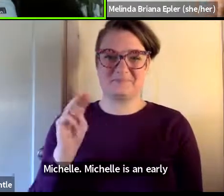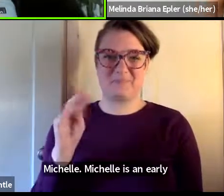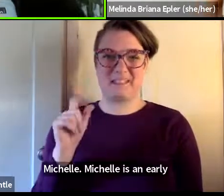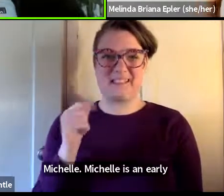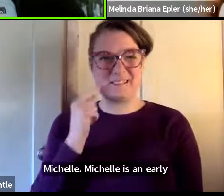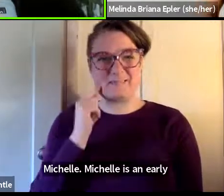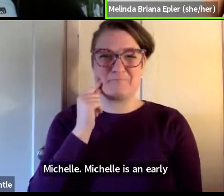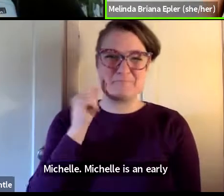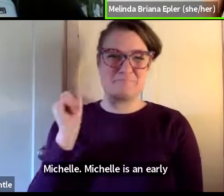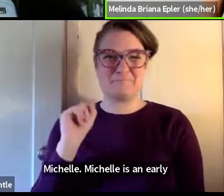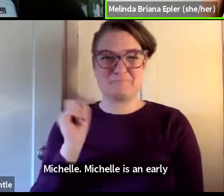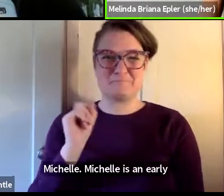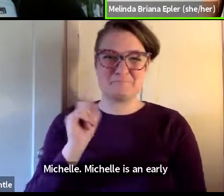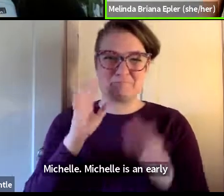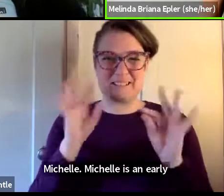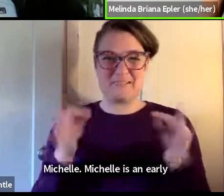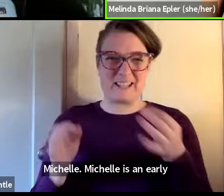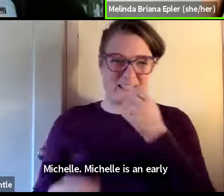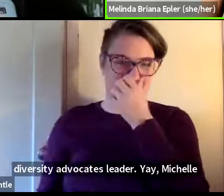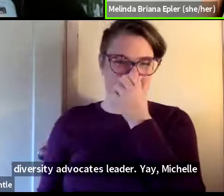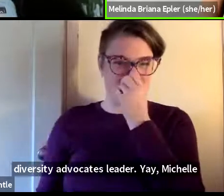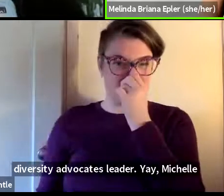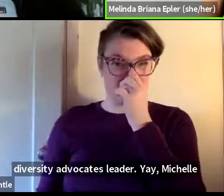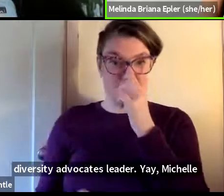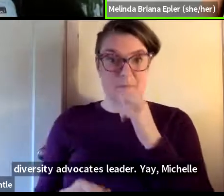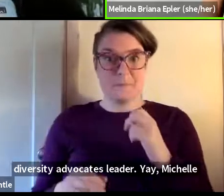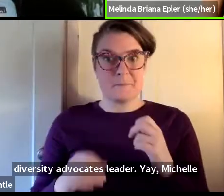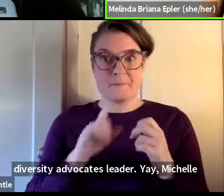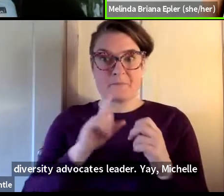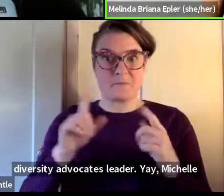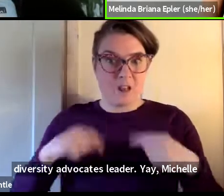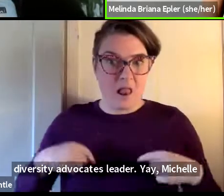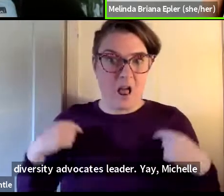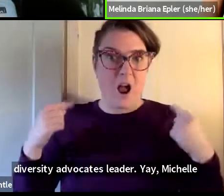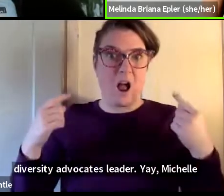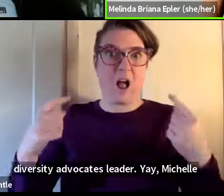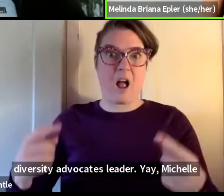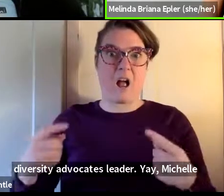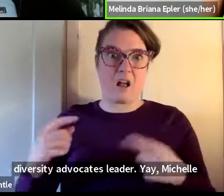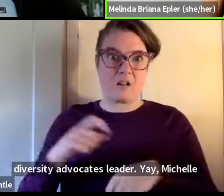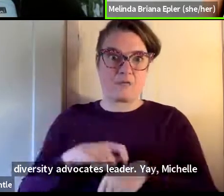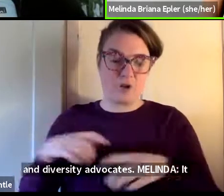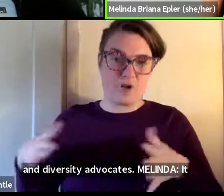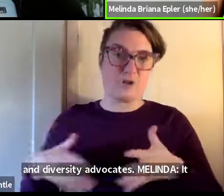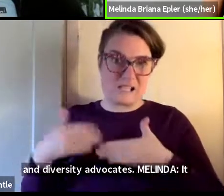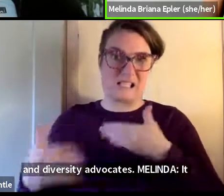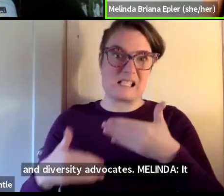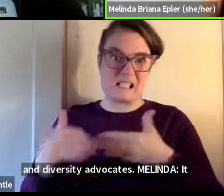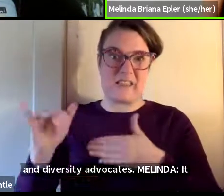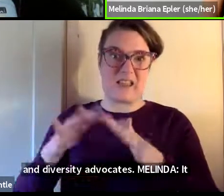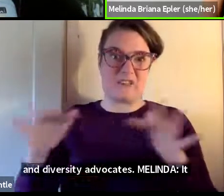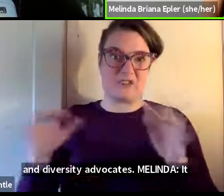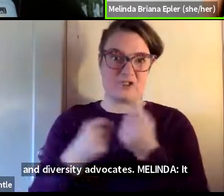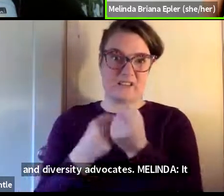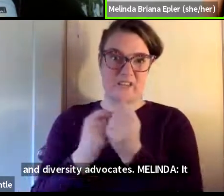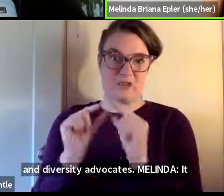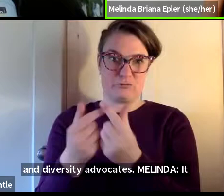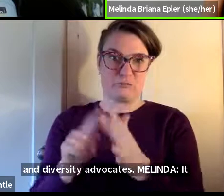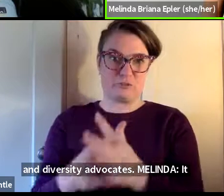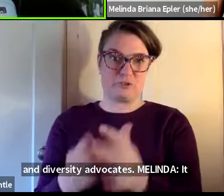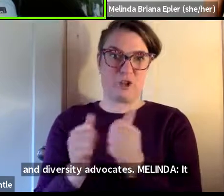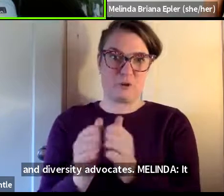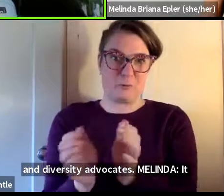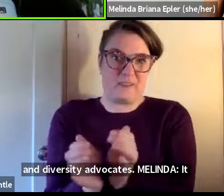Definitely. Yeah. It has been a long road. The diversity advocates group went from just a tiny